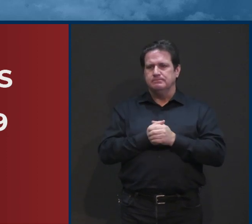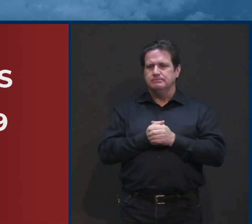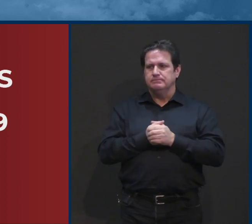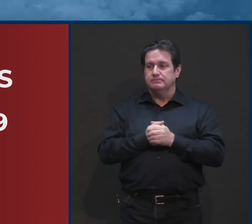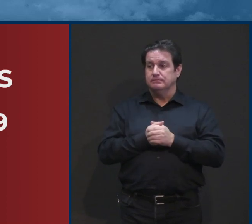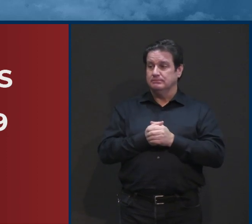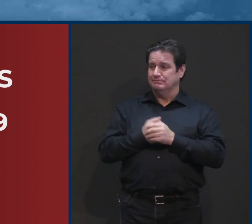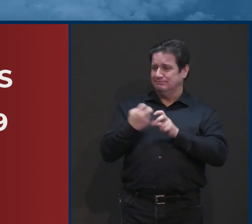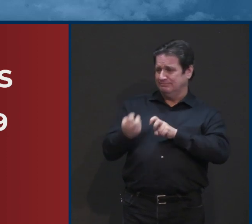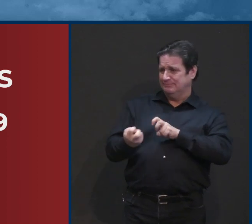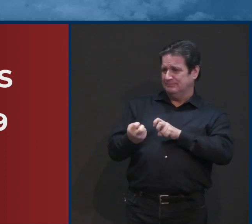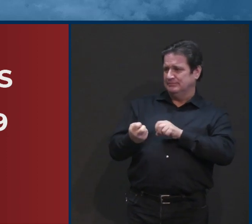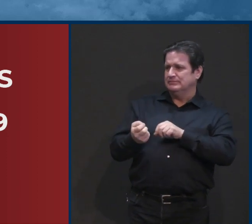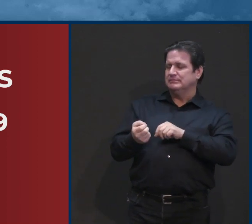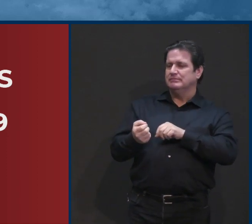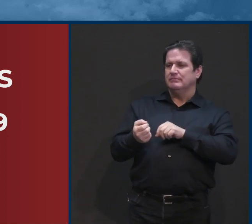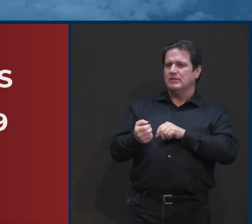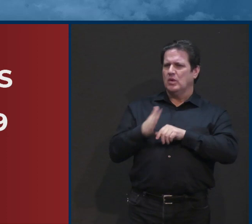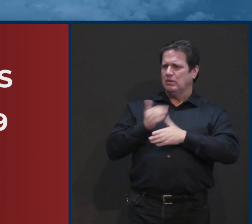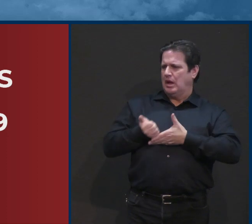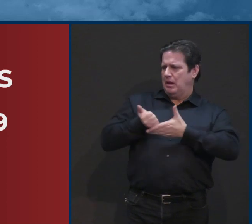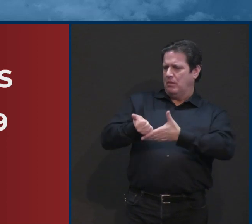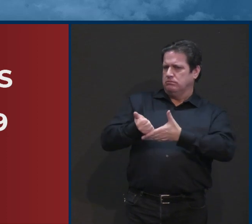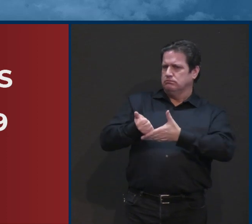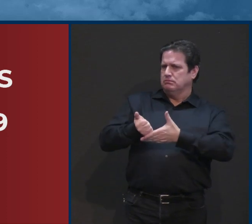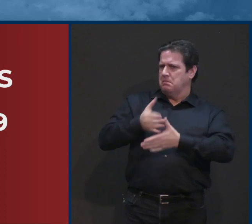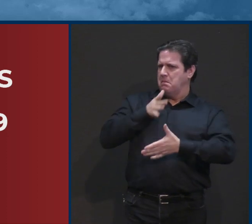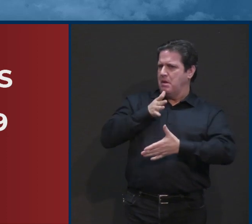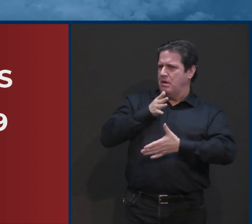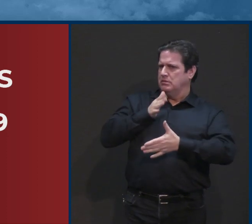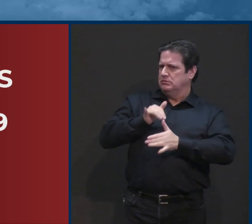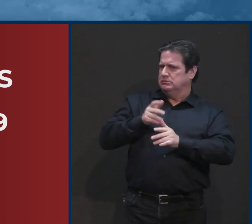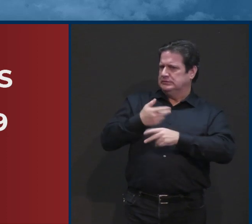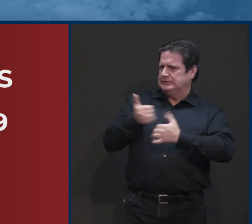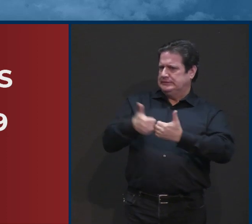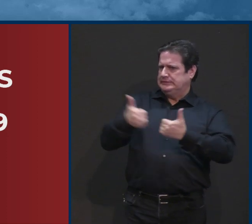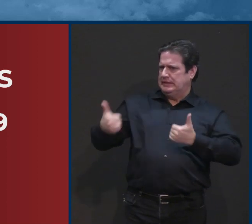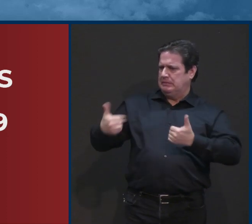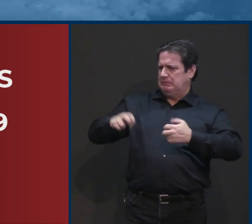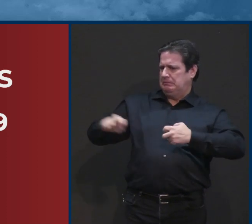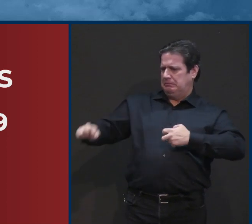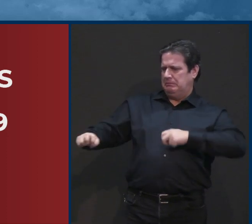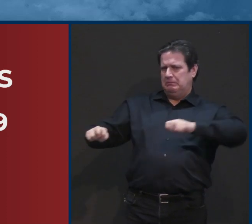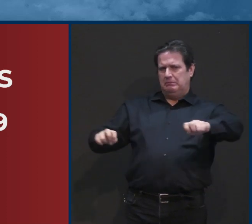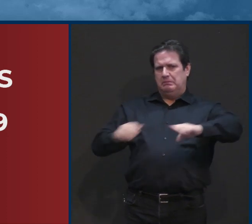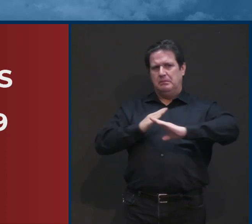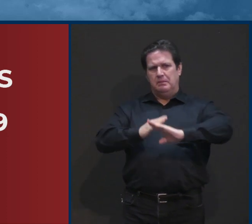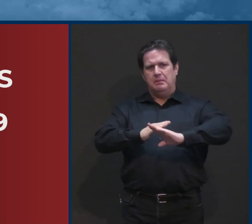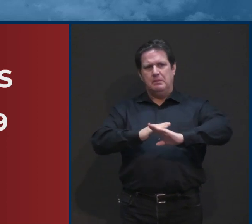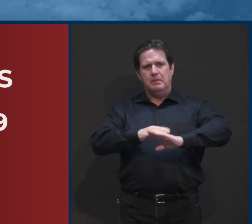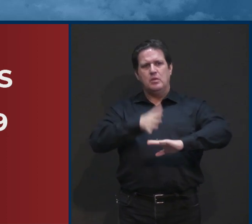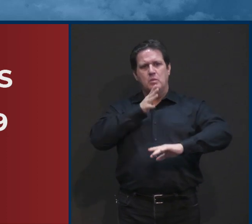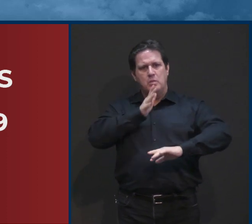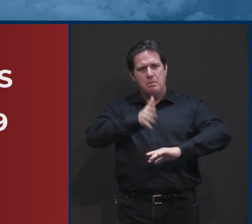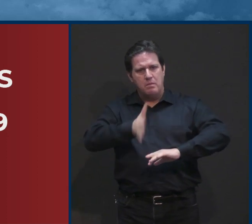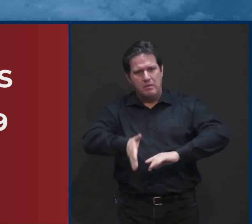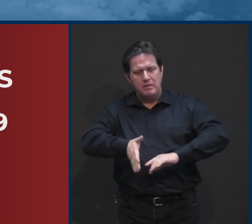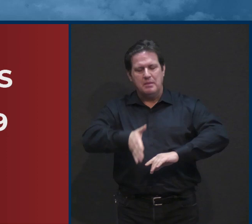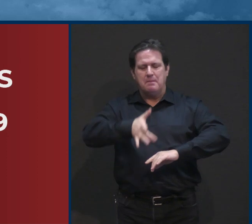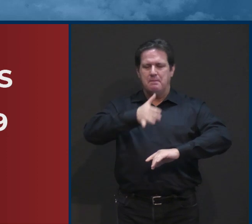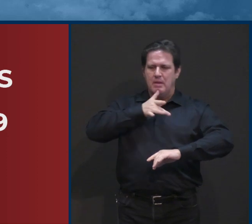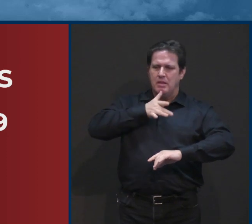creating a Thanksgiving celebration that will help hopefully keep people separate and protect my grandmother and my